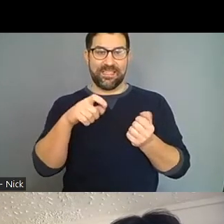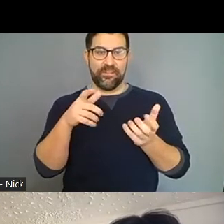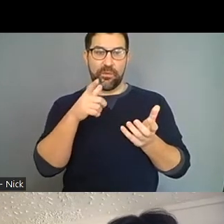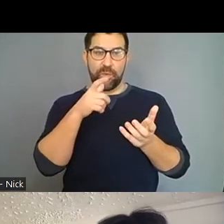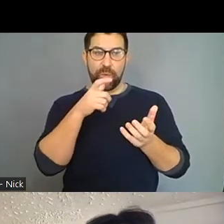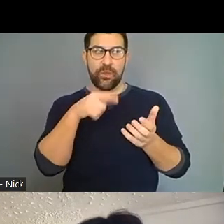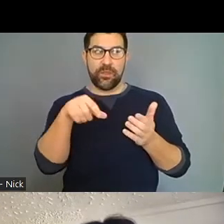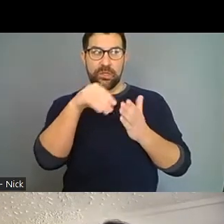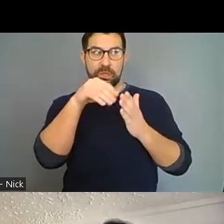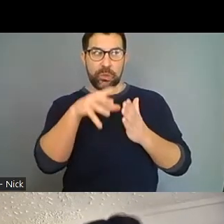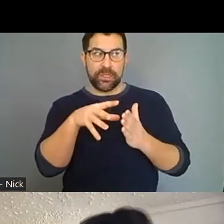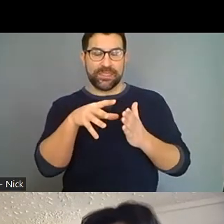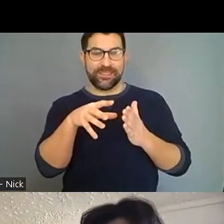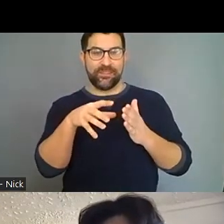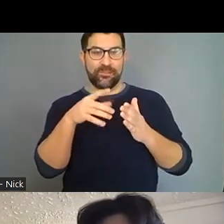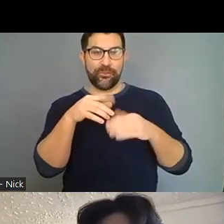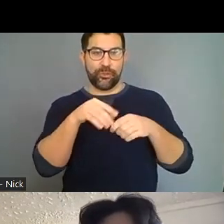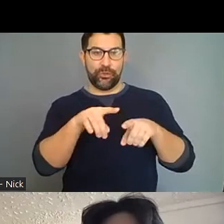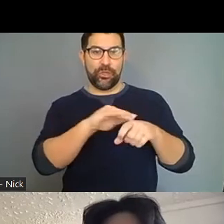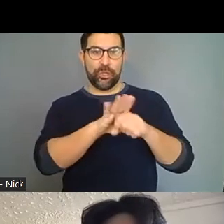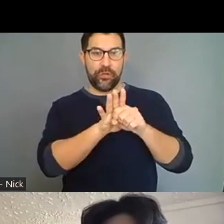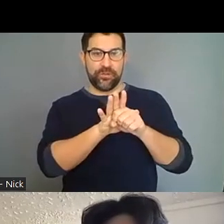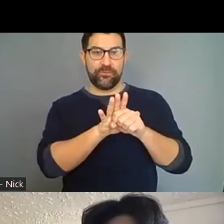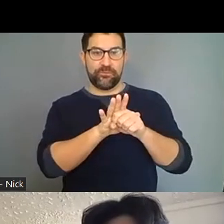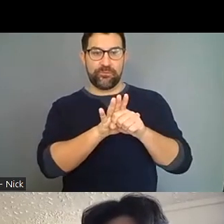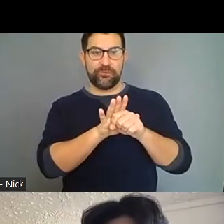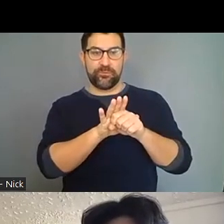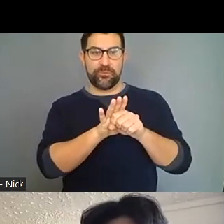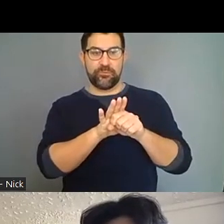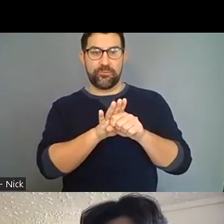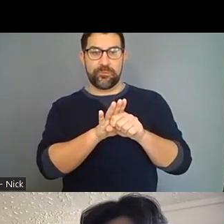the students in times of COVID, because